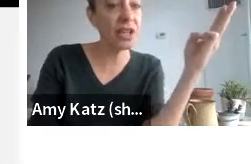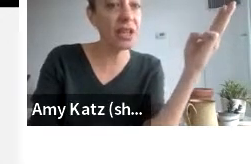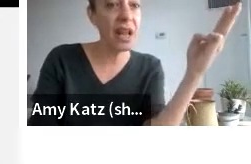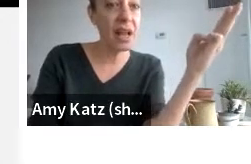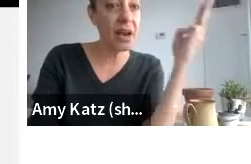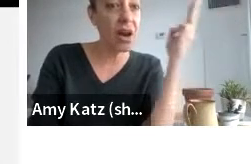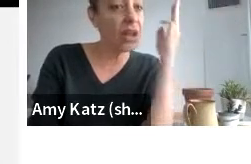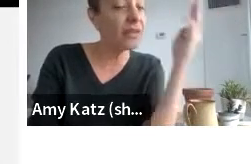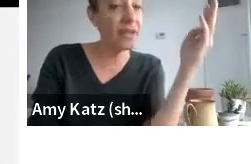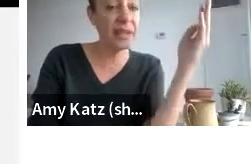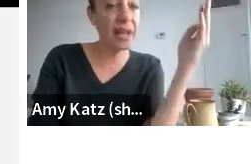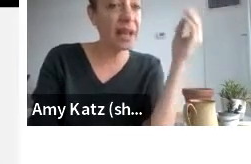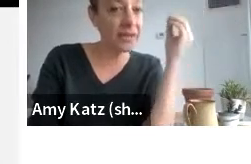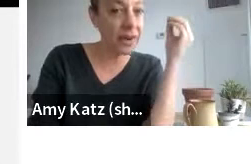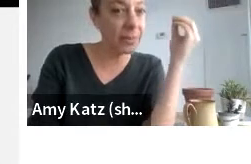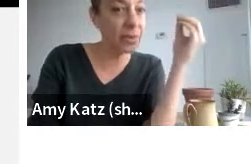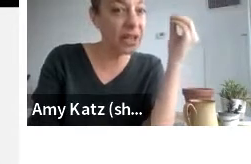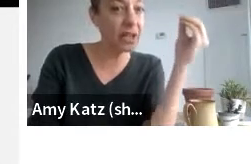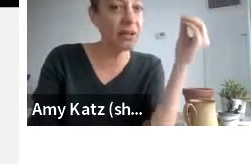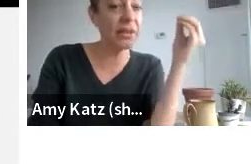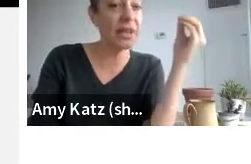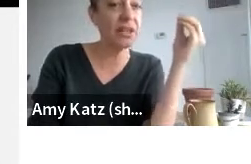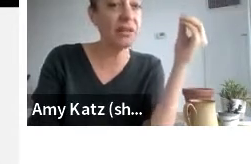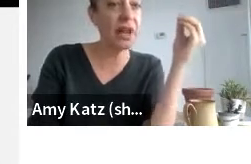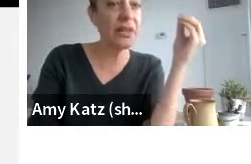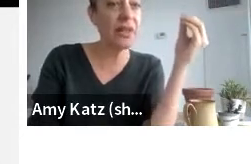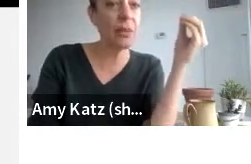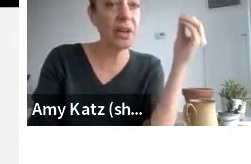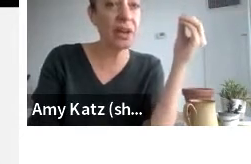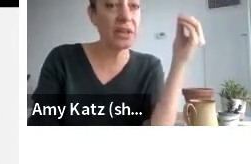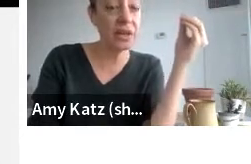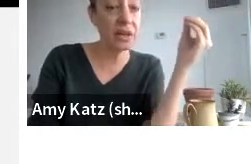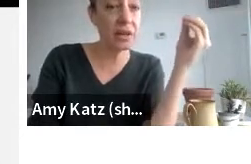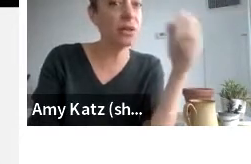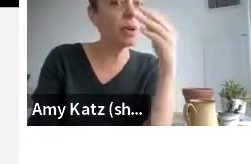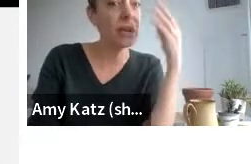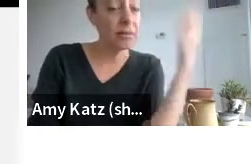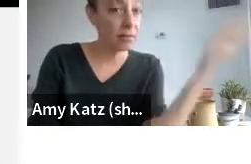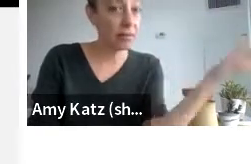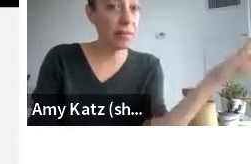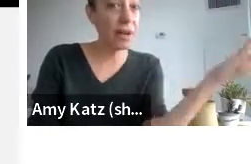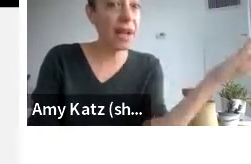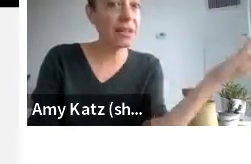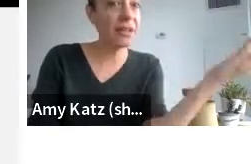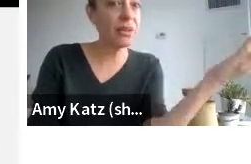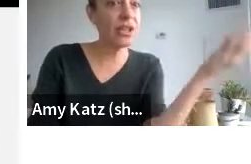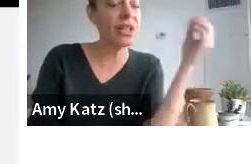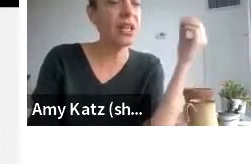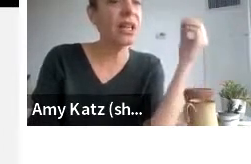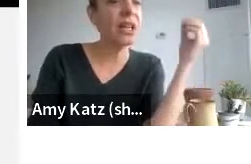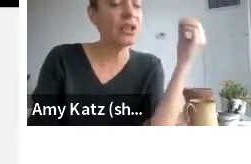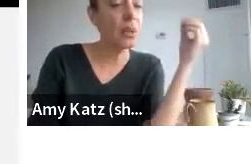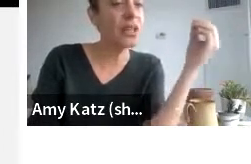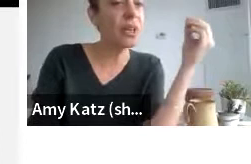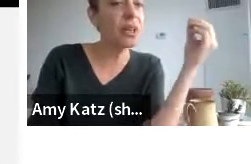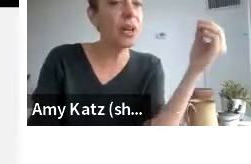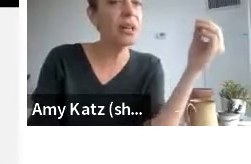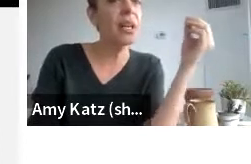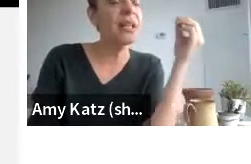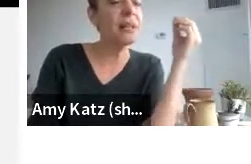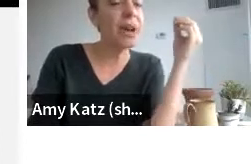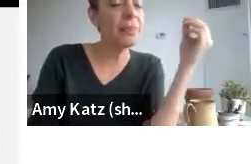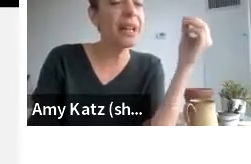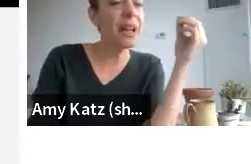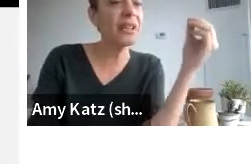of infection, and all of this has very particular implications for health equity in Ontario. So we come back to the question, in